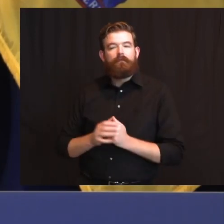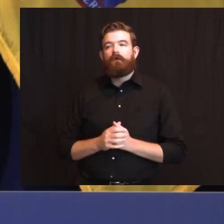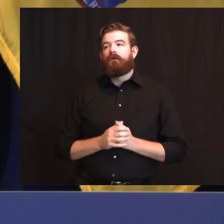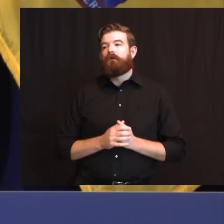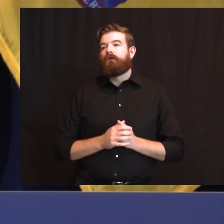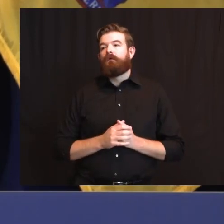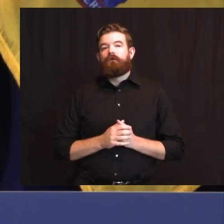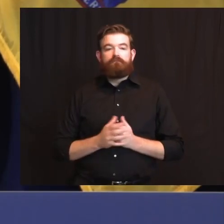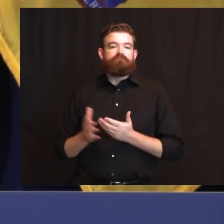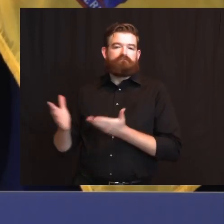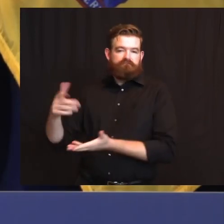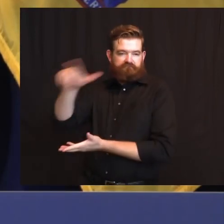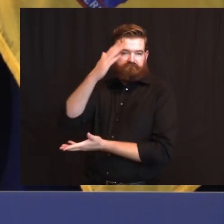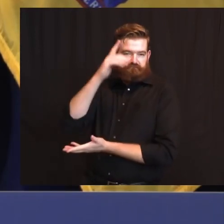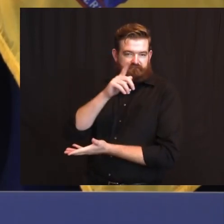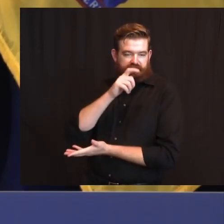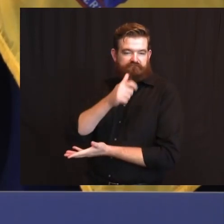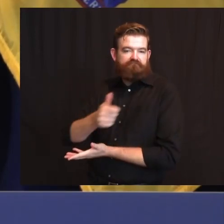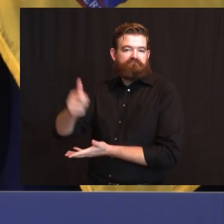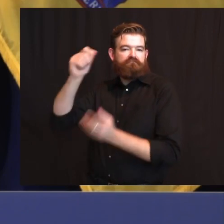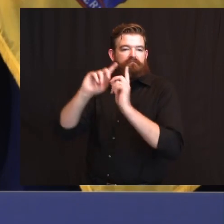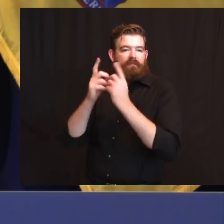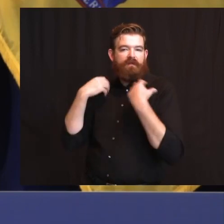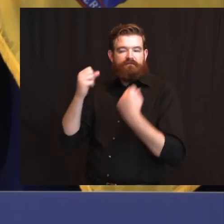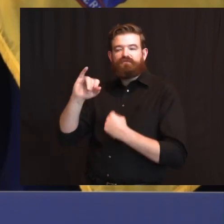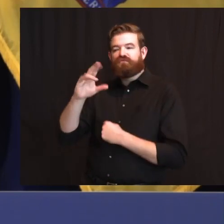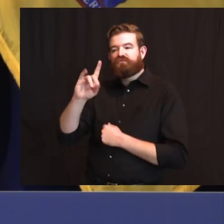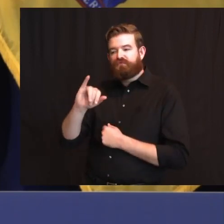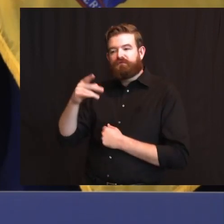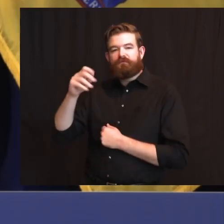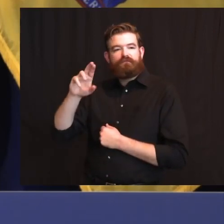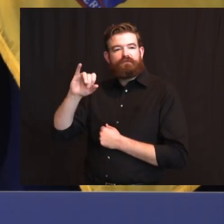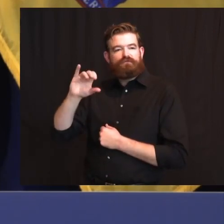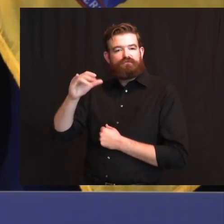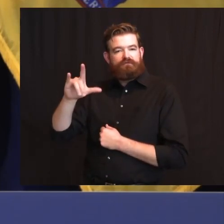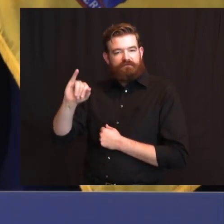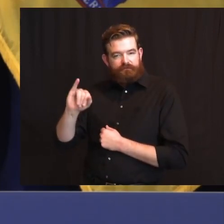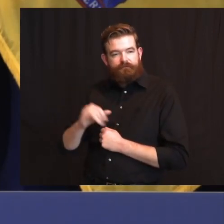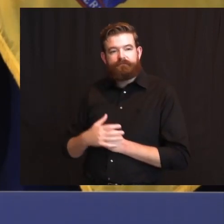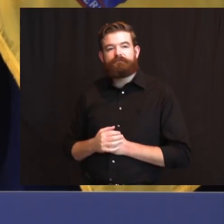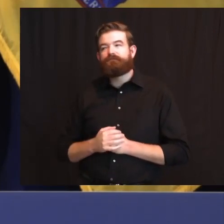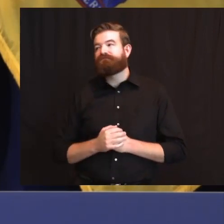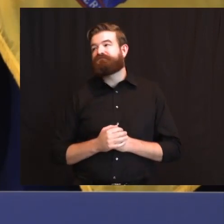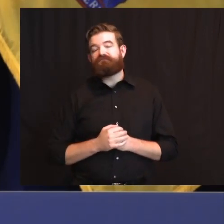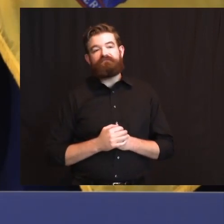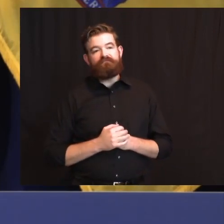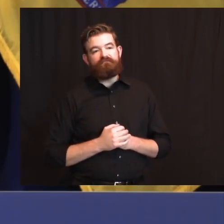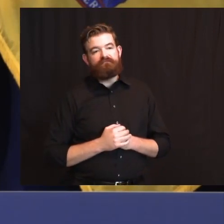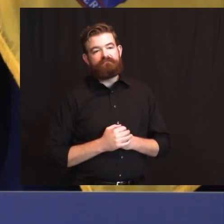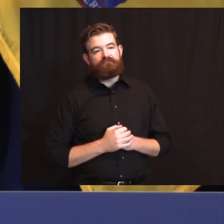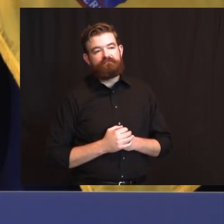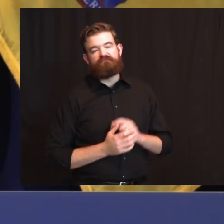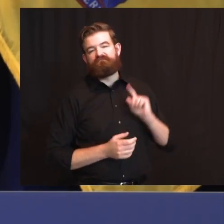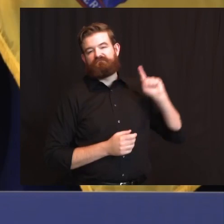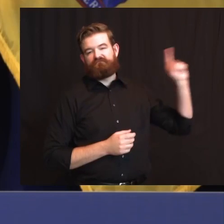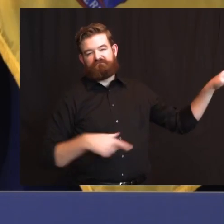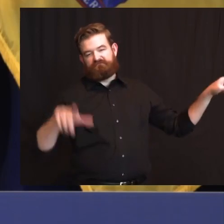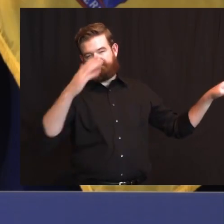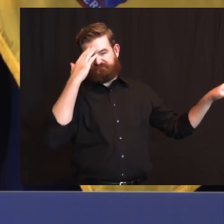Department of Health, Judy Persicelli. To my far left, another guy who needs no introduction, the Superintendent of the State Police, Colonel